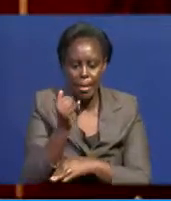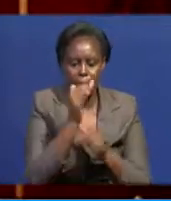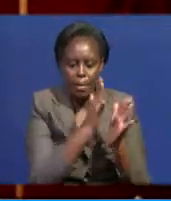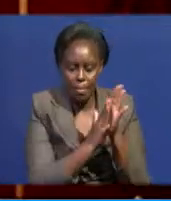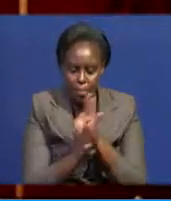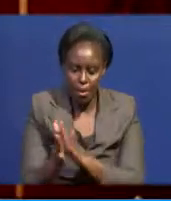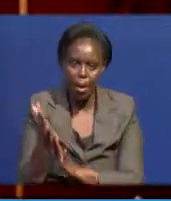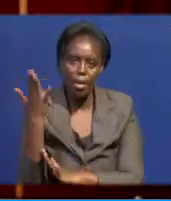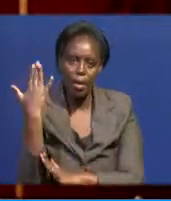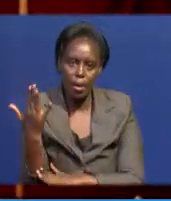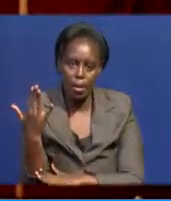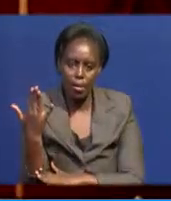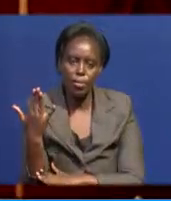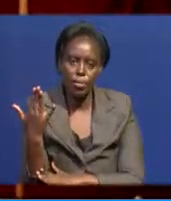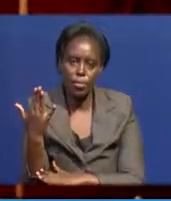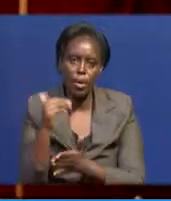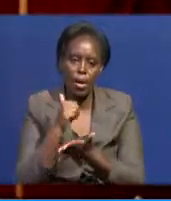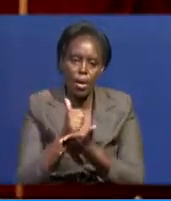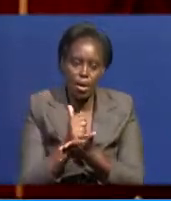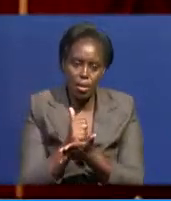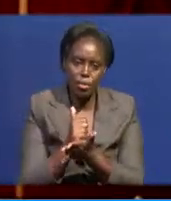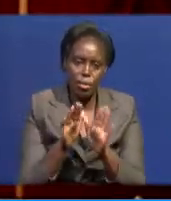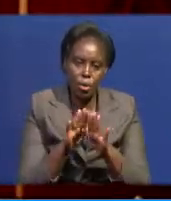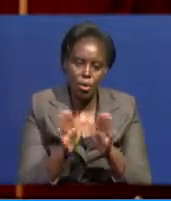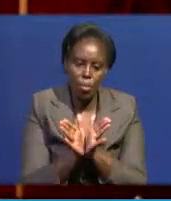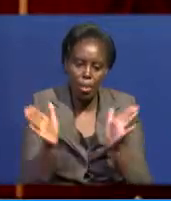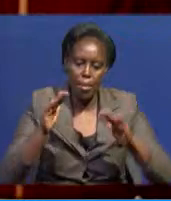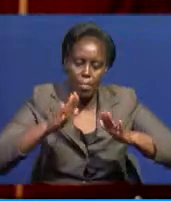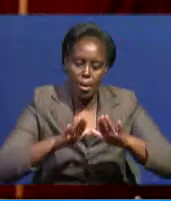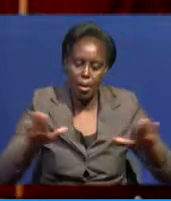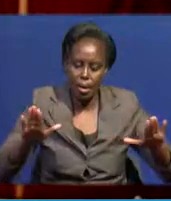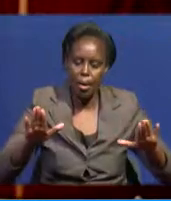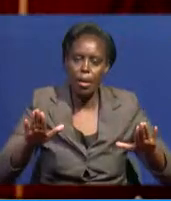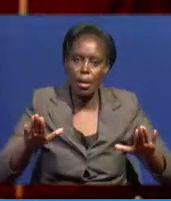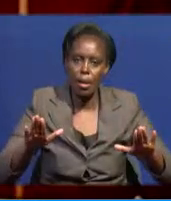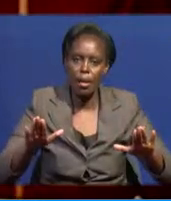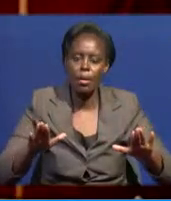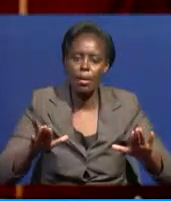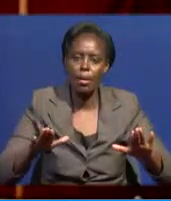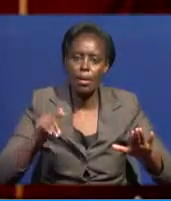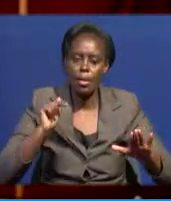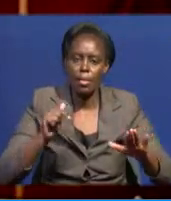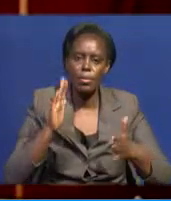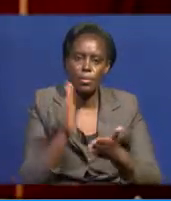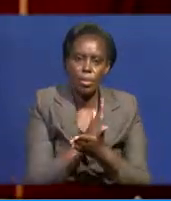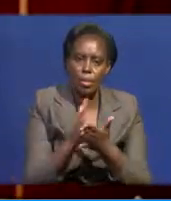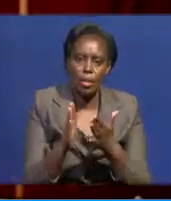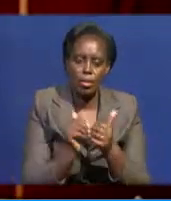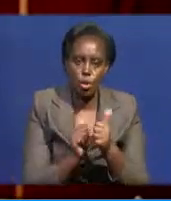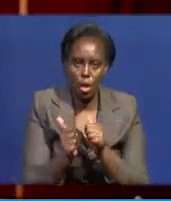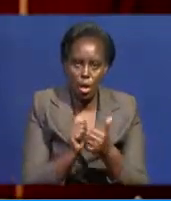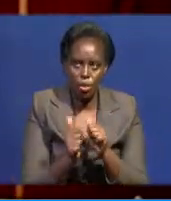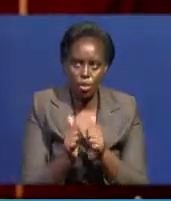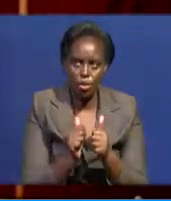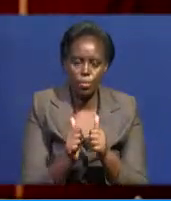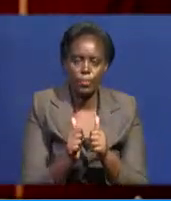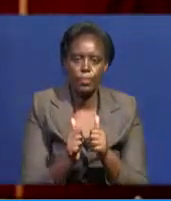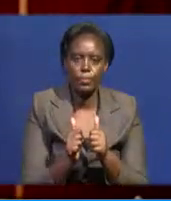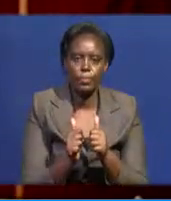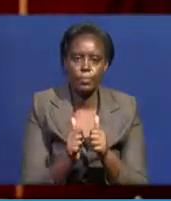documentation, allocation, registration of public land is a multi-sectoral action or